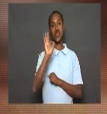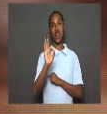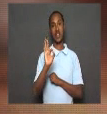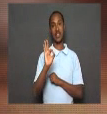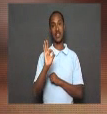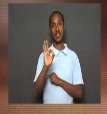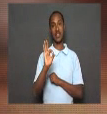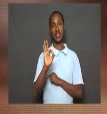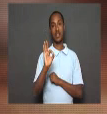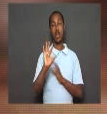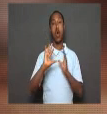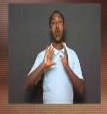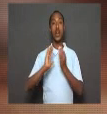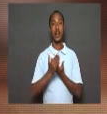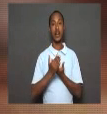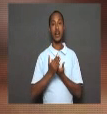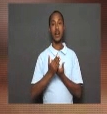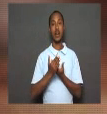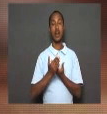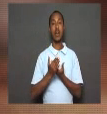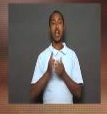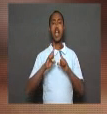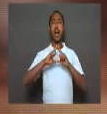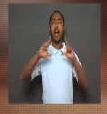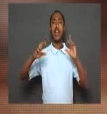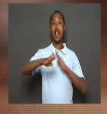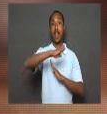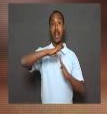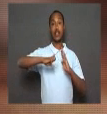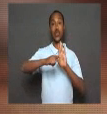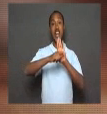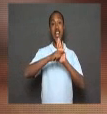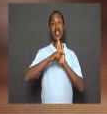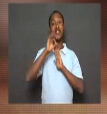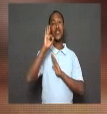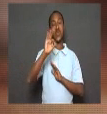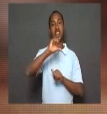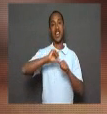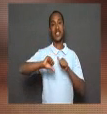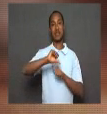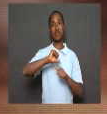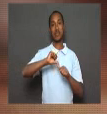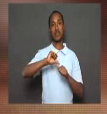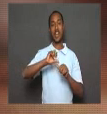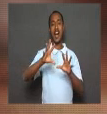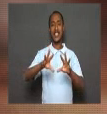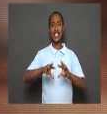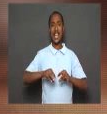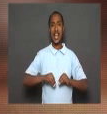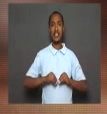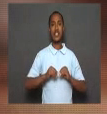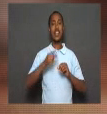fluoride occurs when the highly electronegative fluorine atom attracts